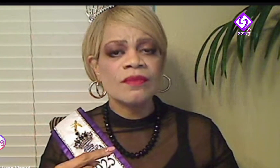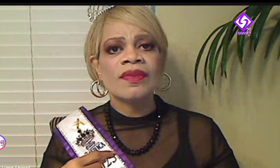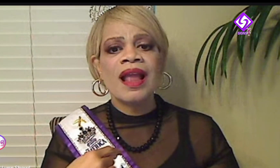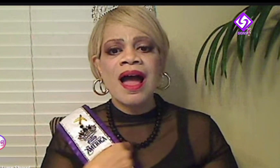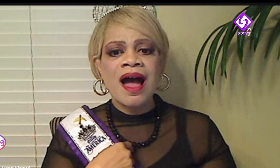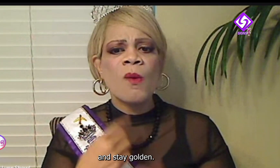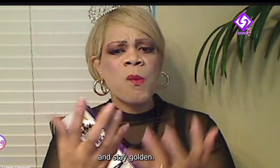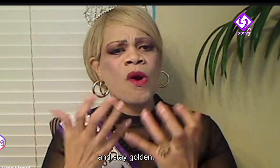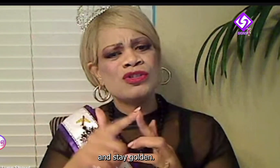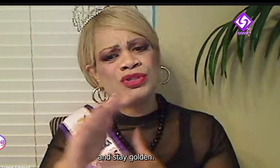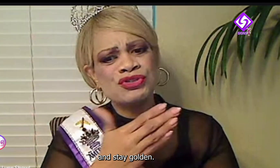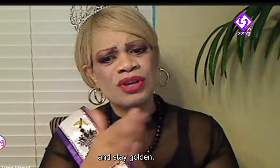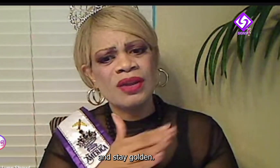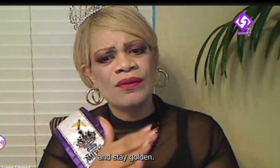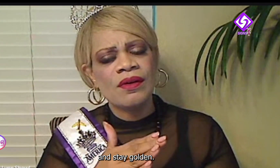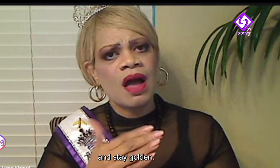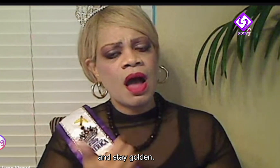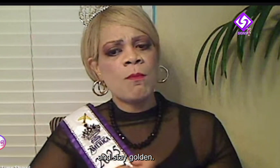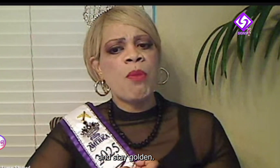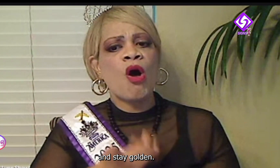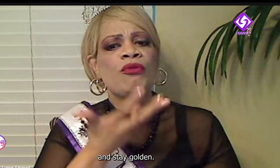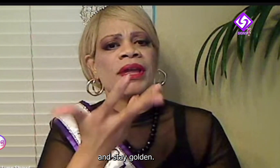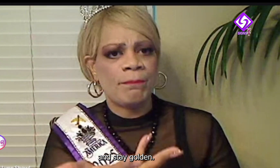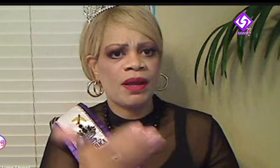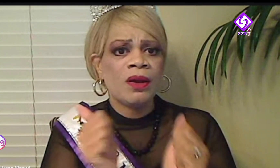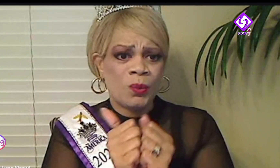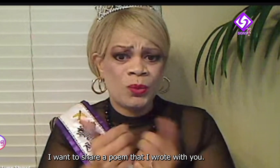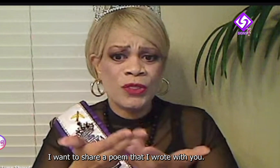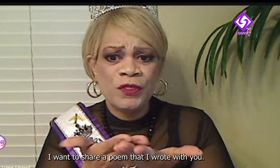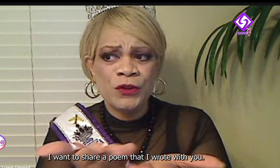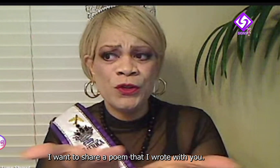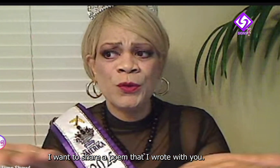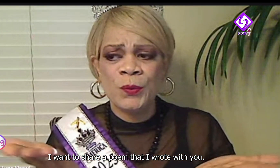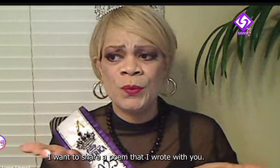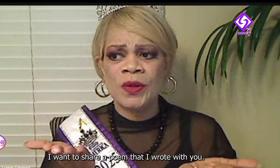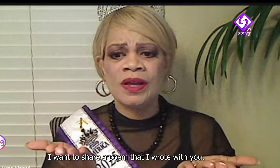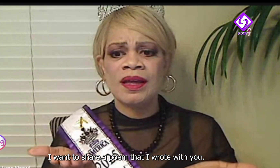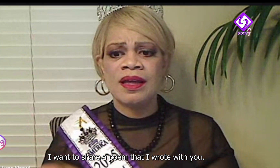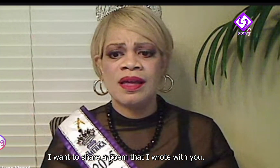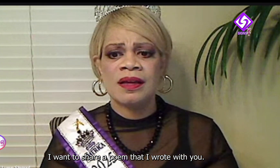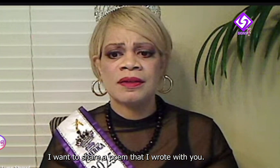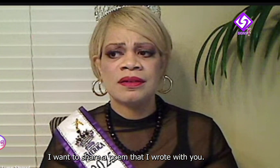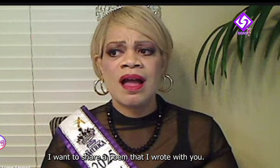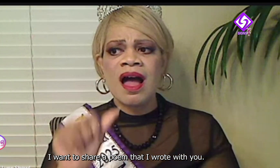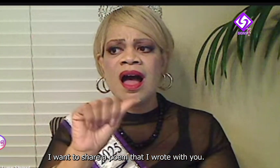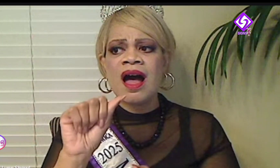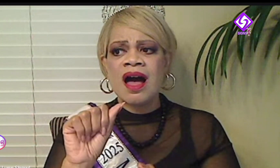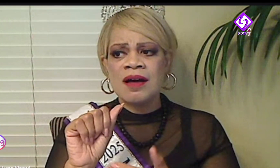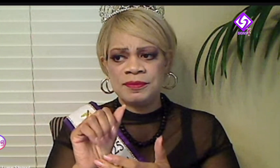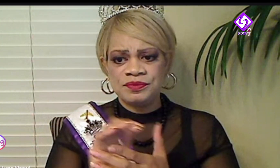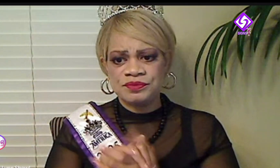sunflower and stay golden. I want to share a poem that I wrote with